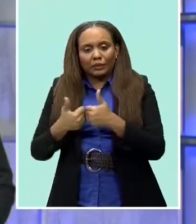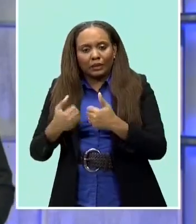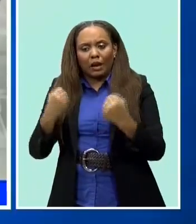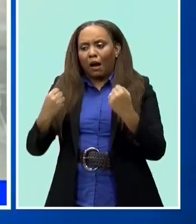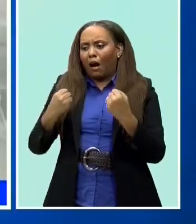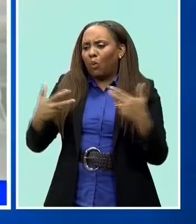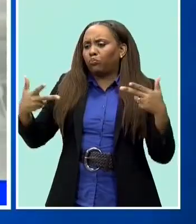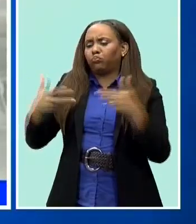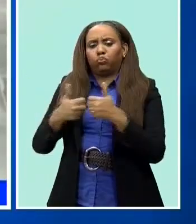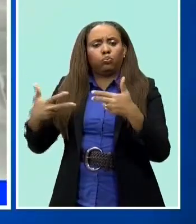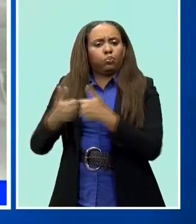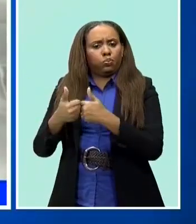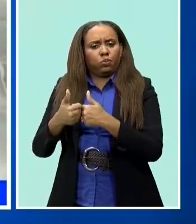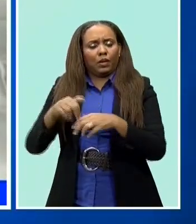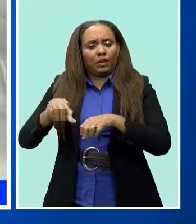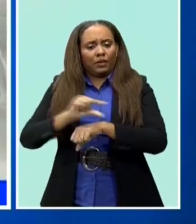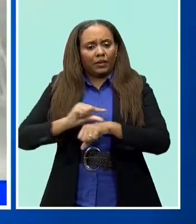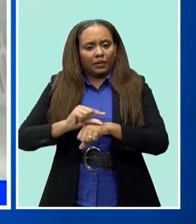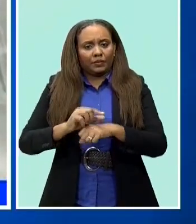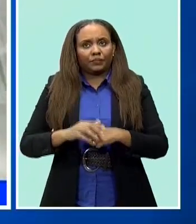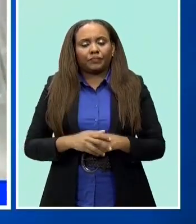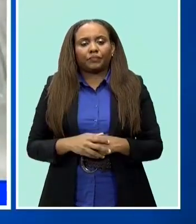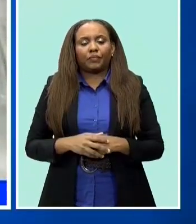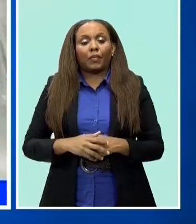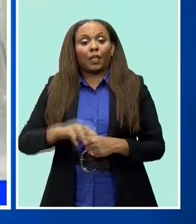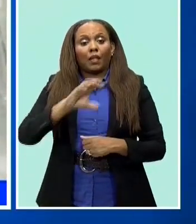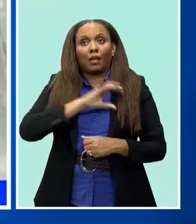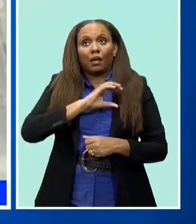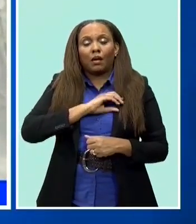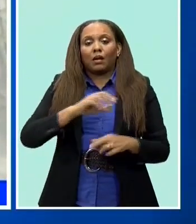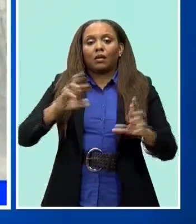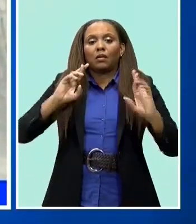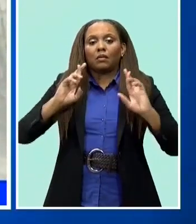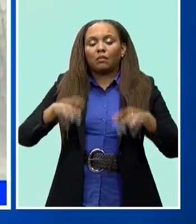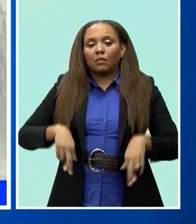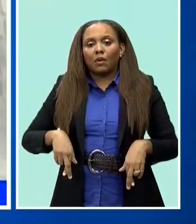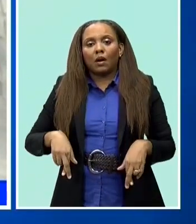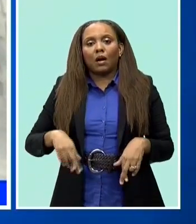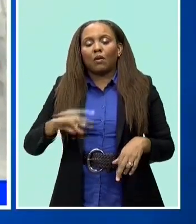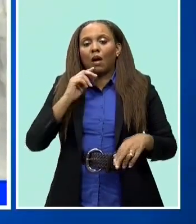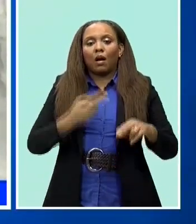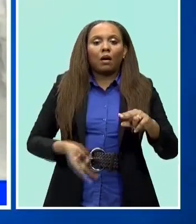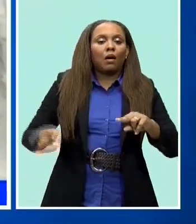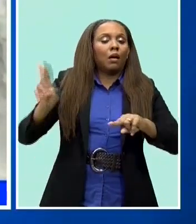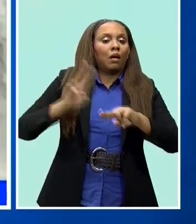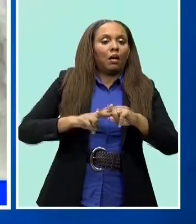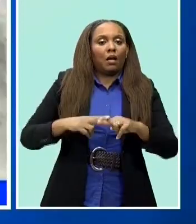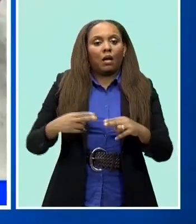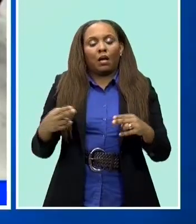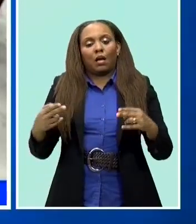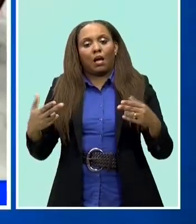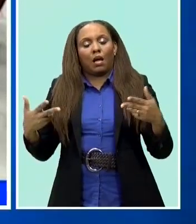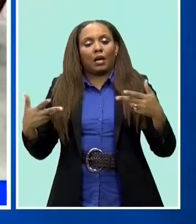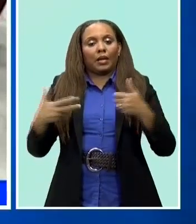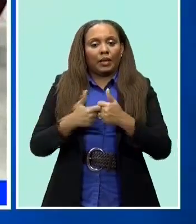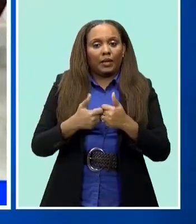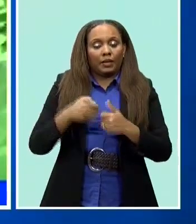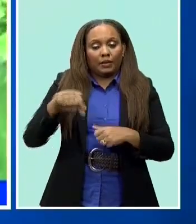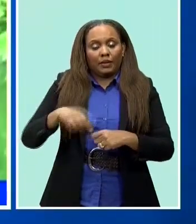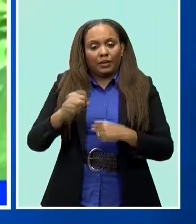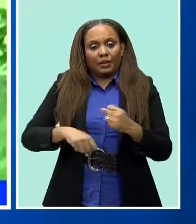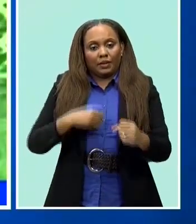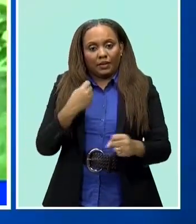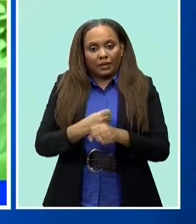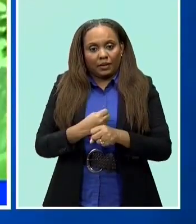accidents. Officials of the Royal Grenada Police Force are reporting of an upsurge in motor vehicle accidents for